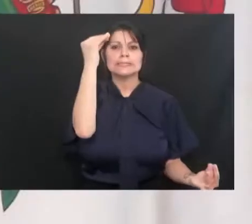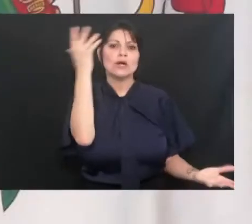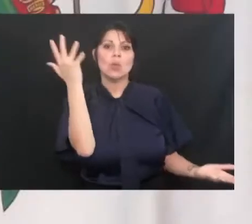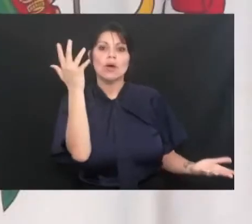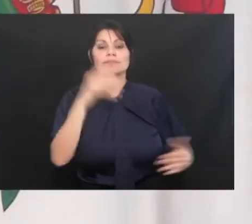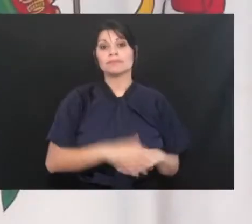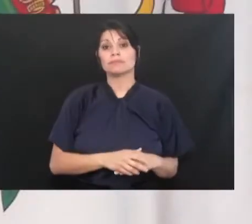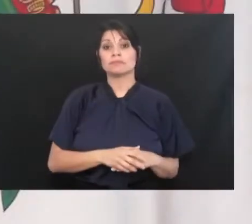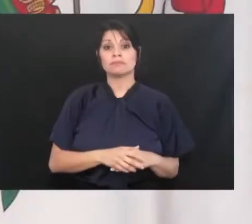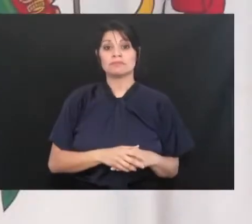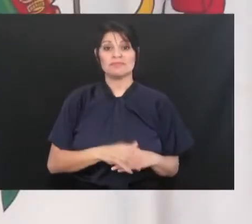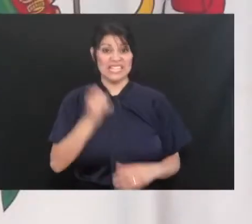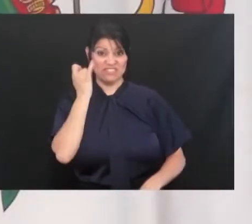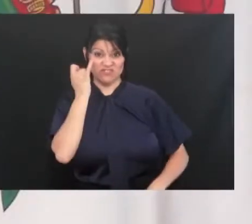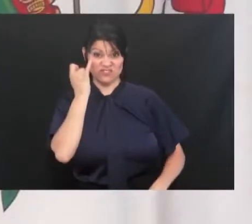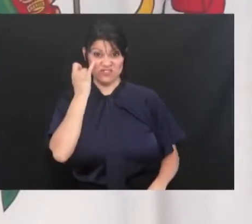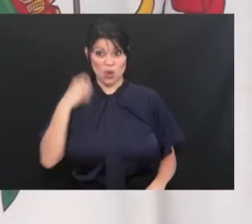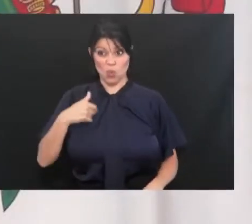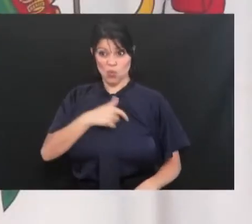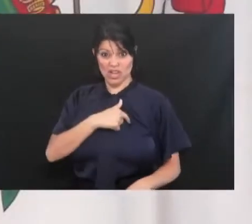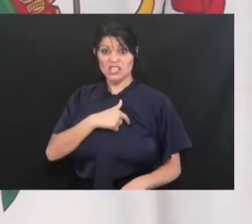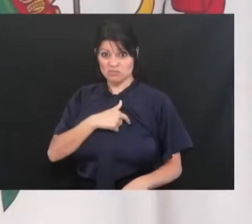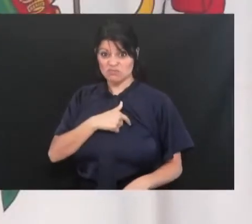If we continue to go up